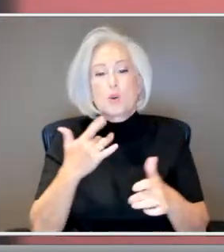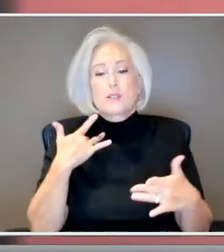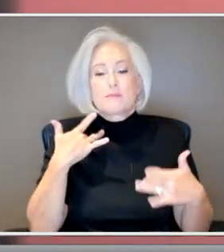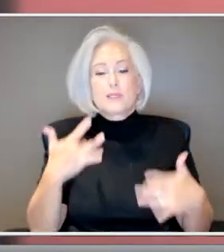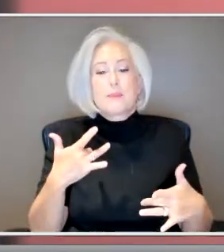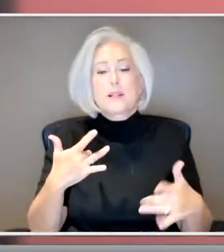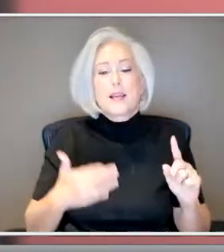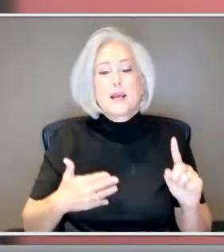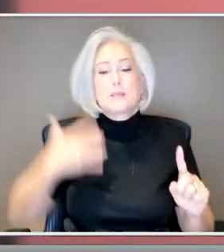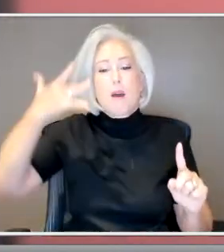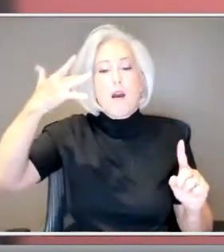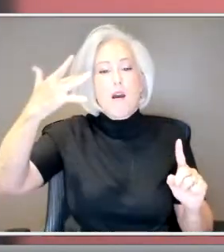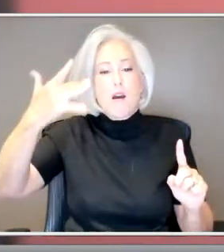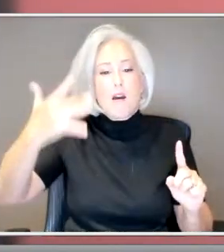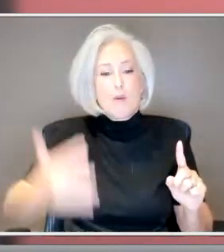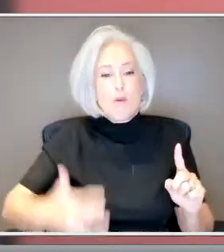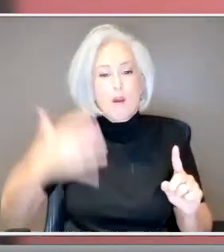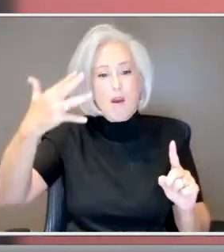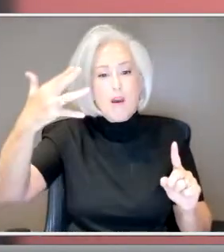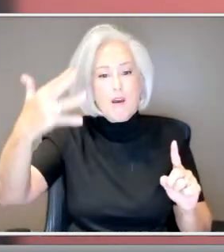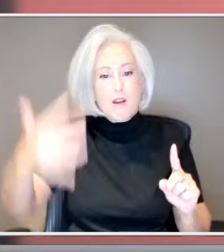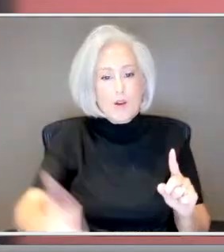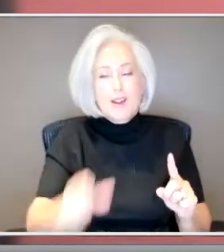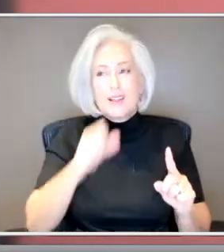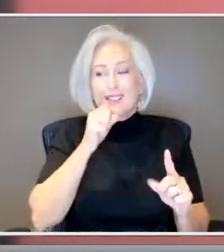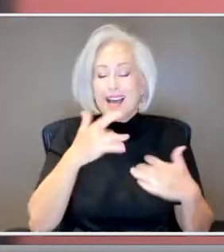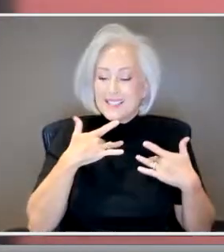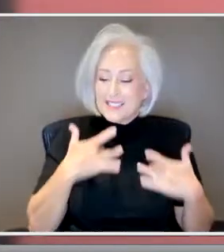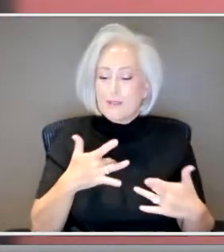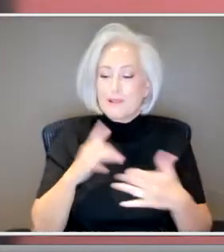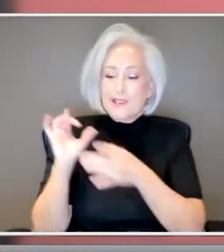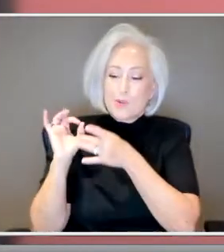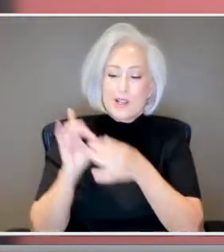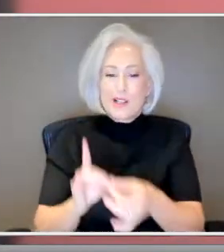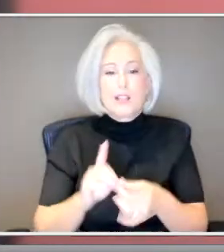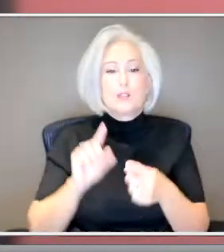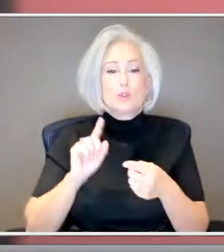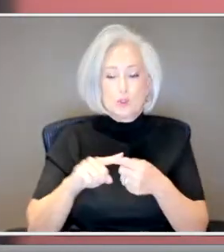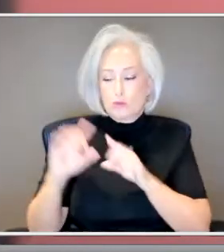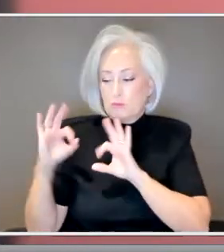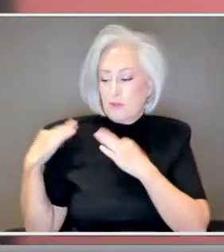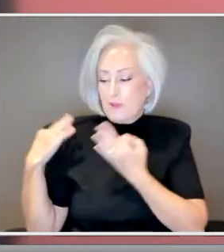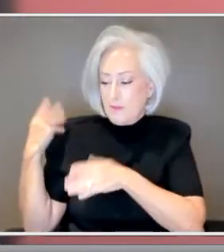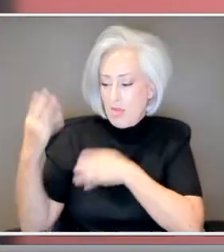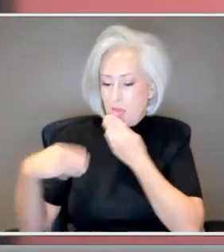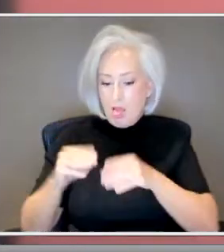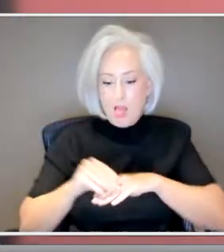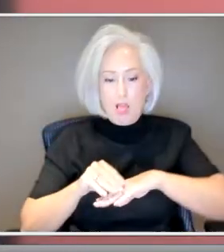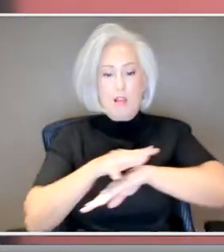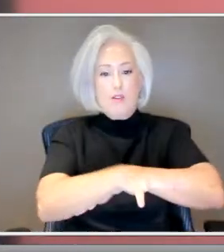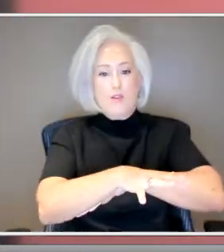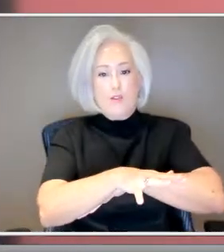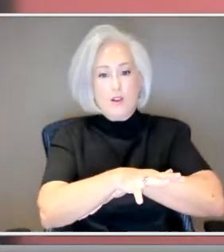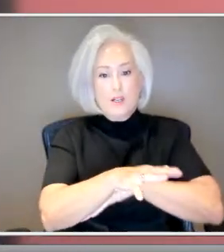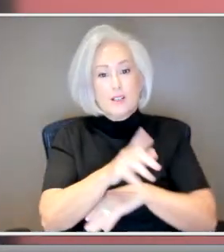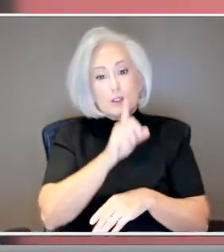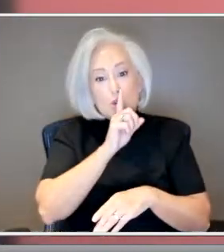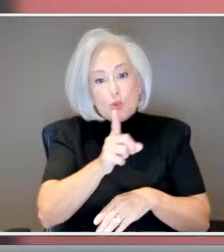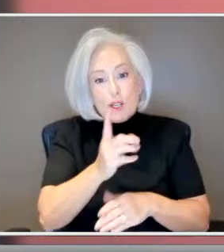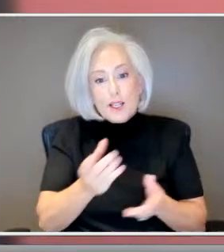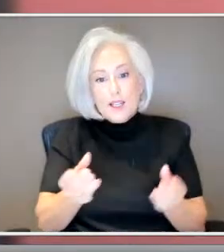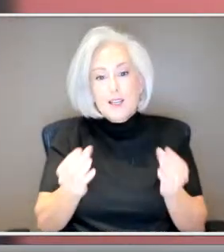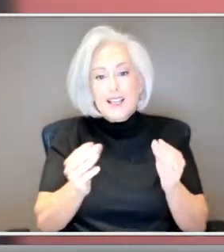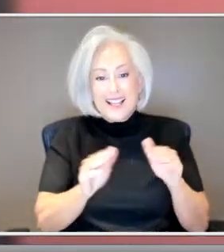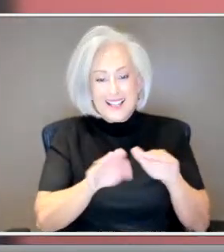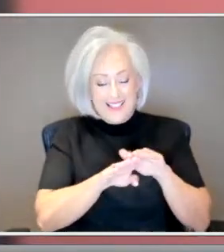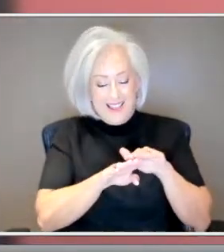not necessarily associated with a known underlying genetic cause. And so it's actually a relative minority of my patients that I recommend get